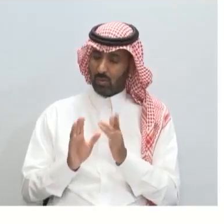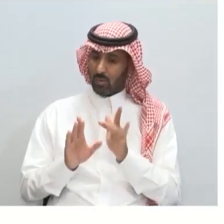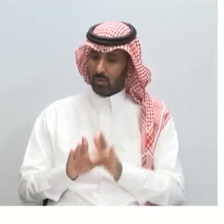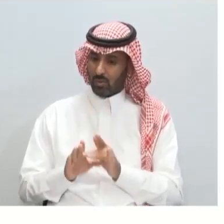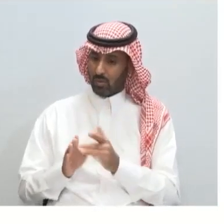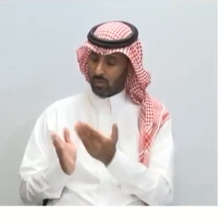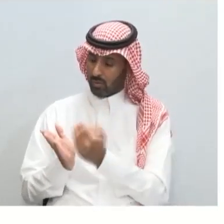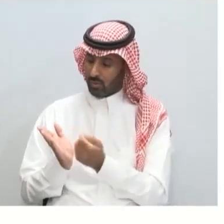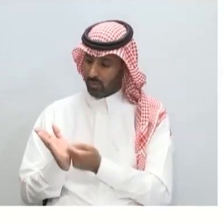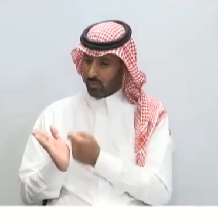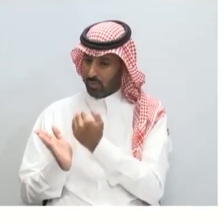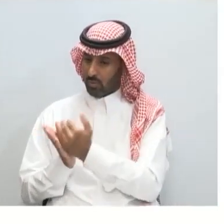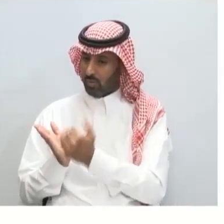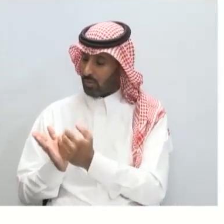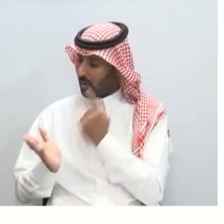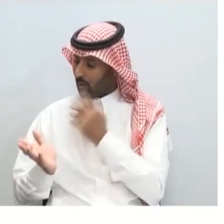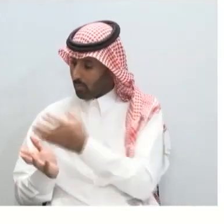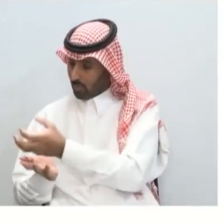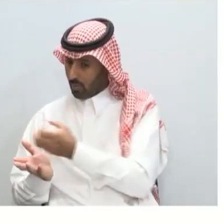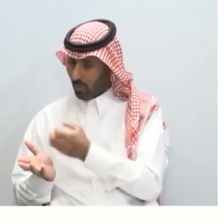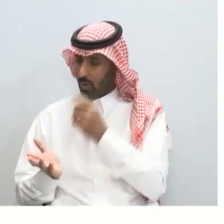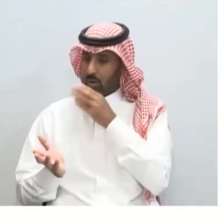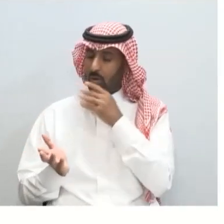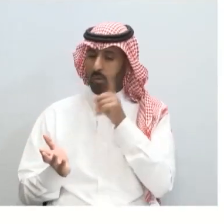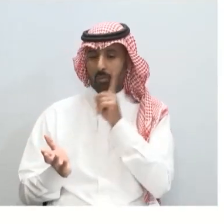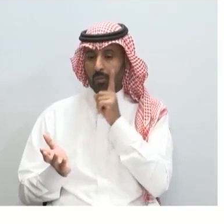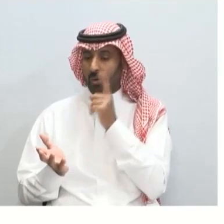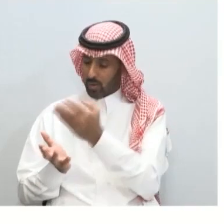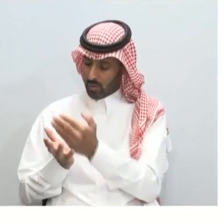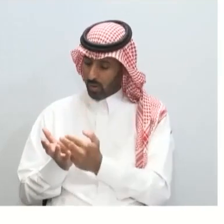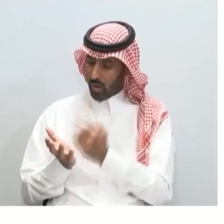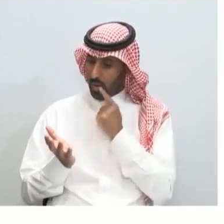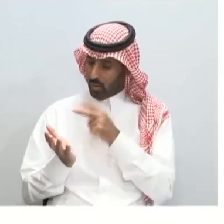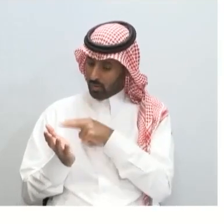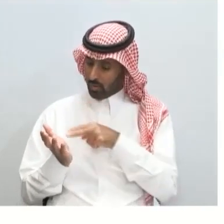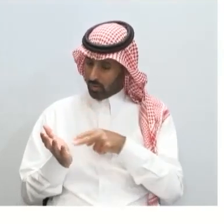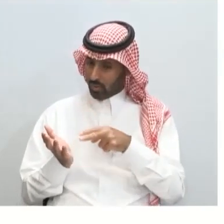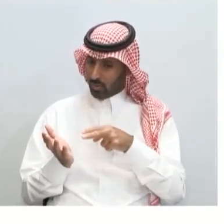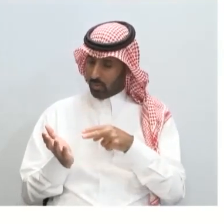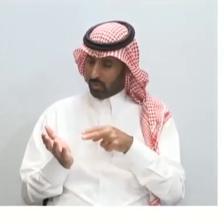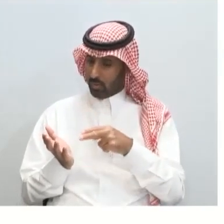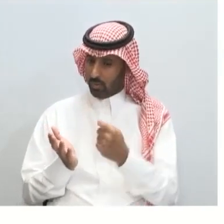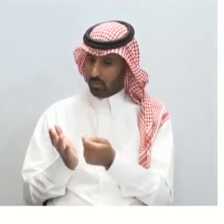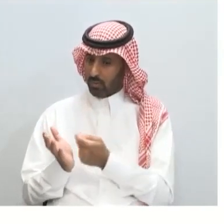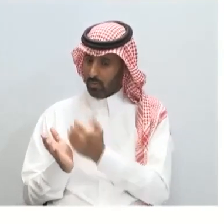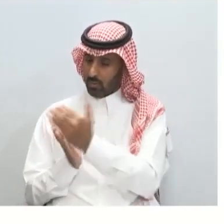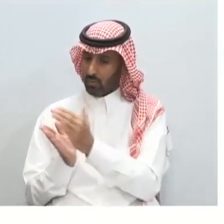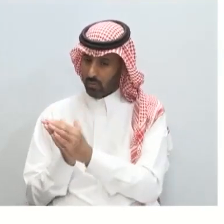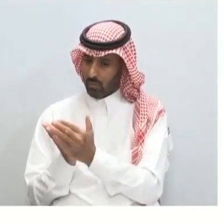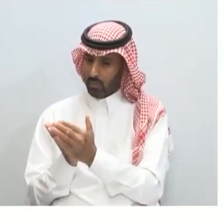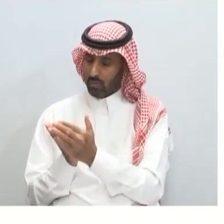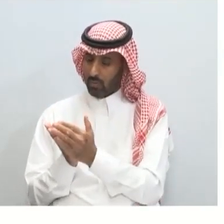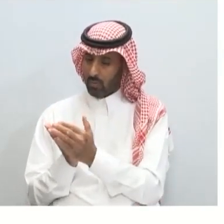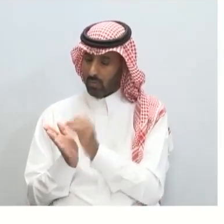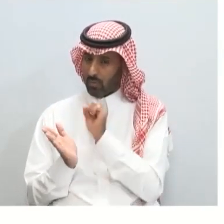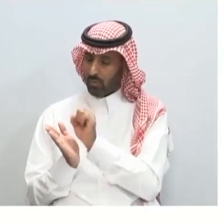reads it so what would you have done would you do the same as her mother and read the uh her daughter's